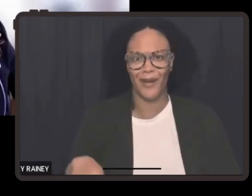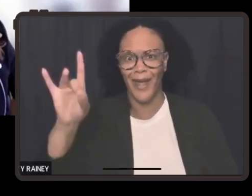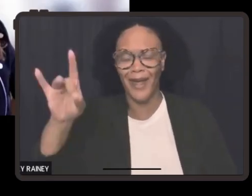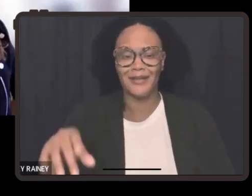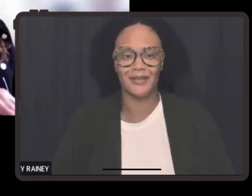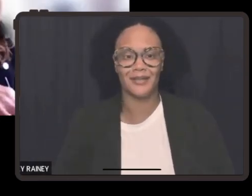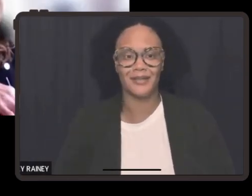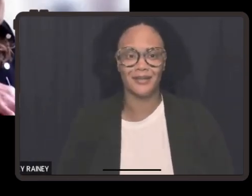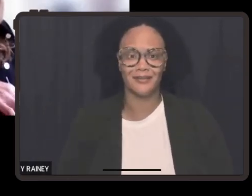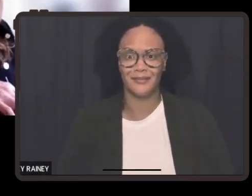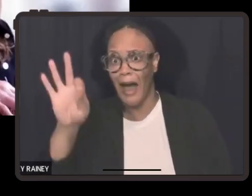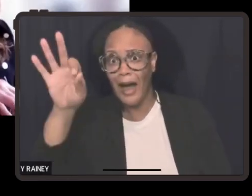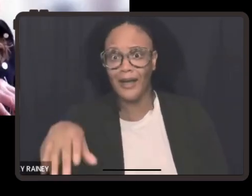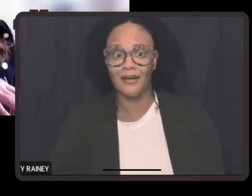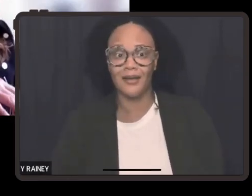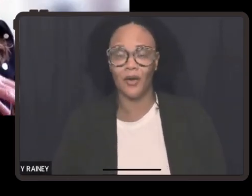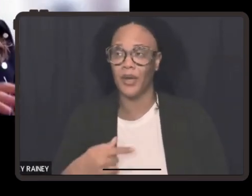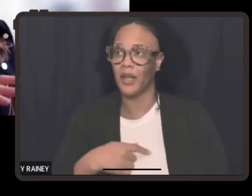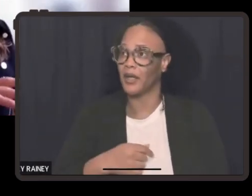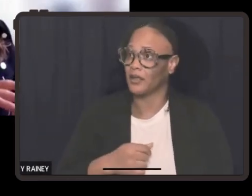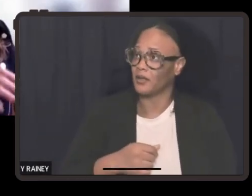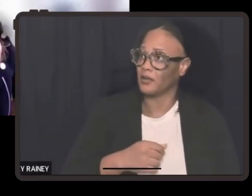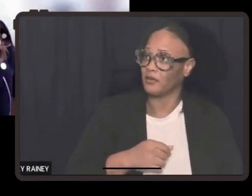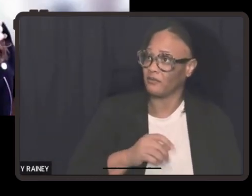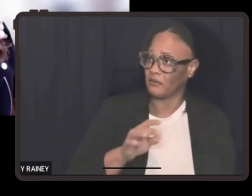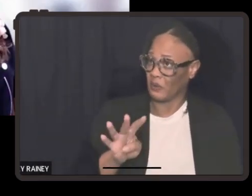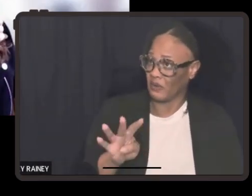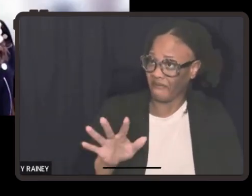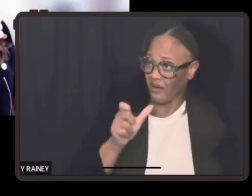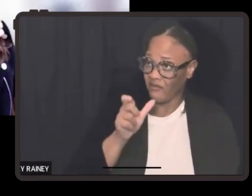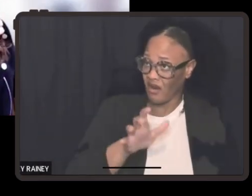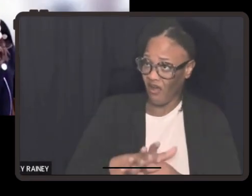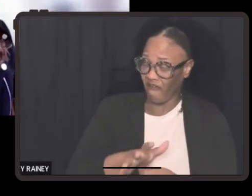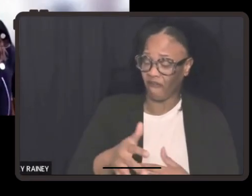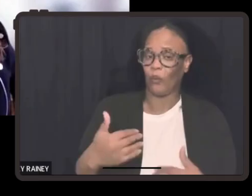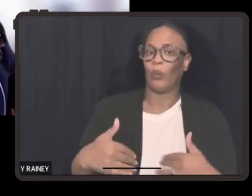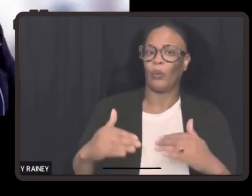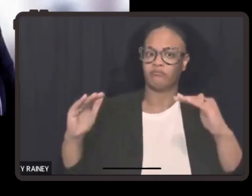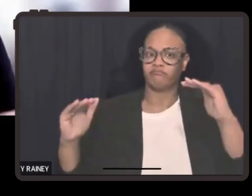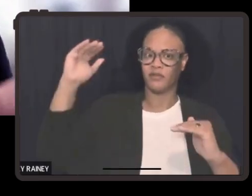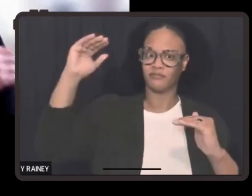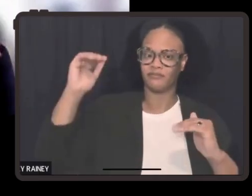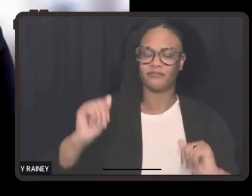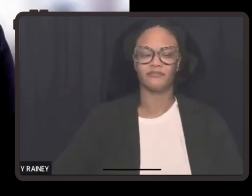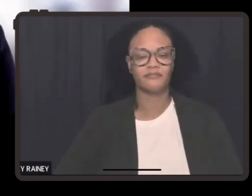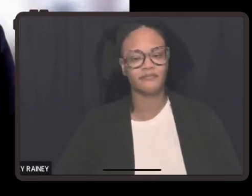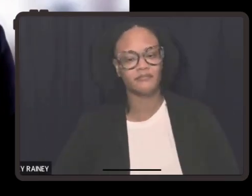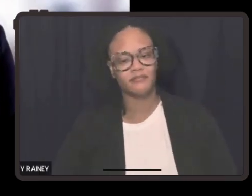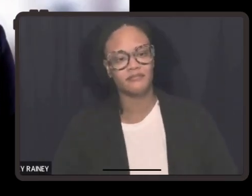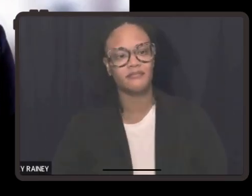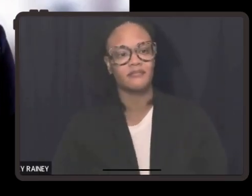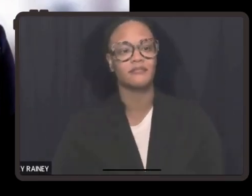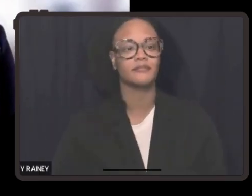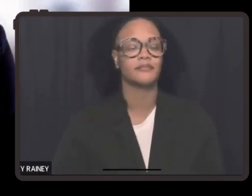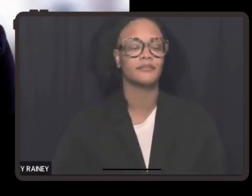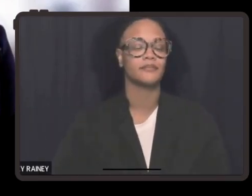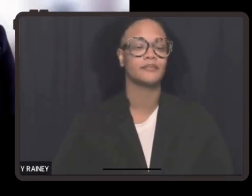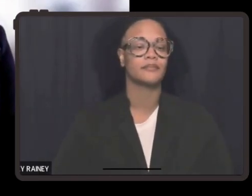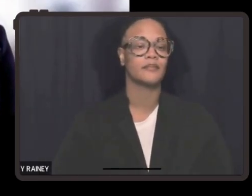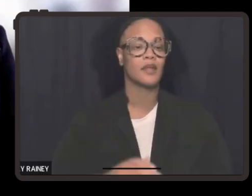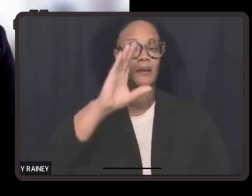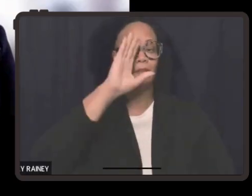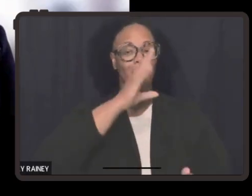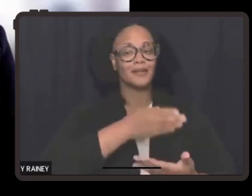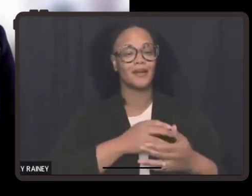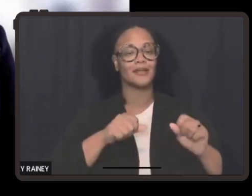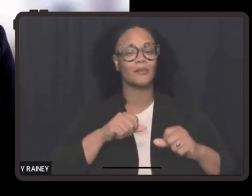8, 9, whereas we are happy on it on 4 or 5. That's correct. Yeah. And he's able to hold it like this, even if